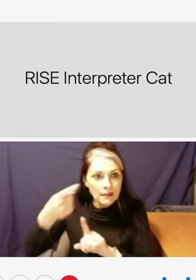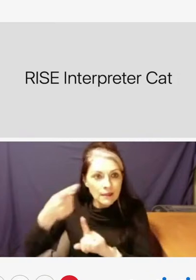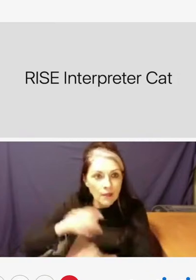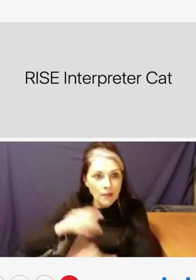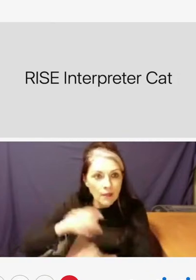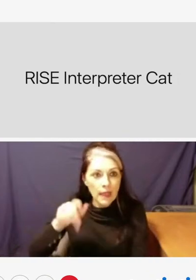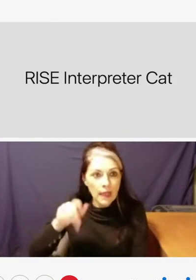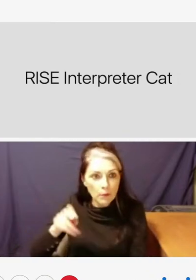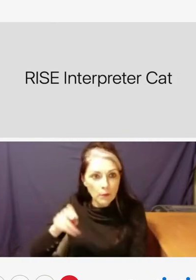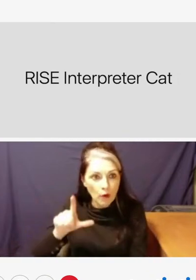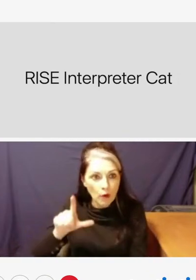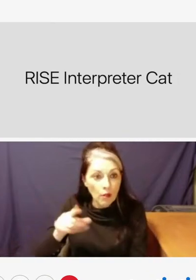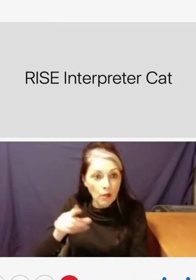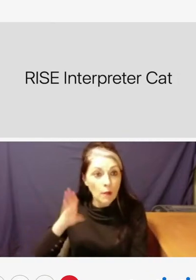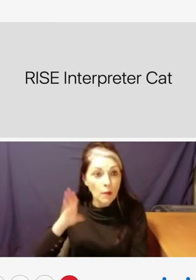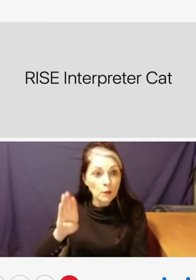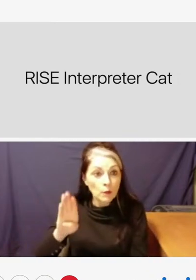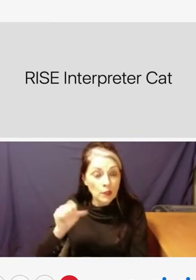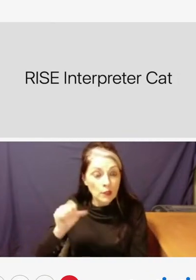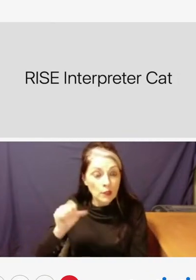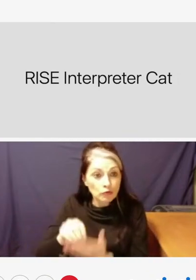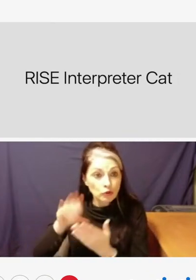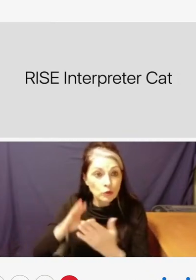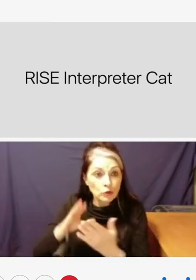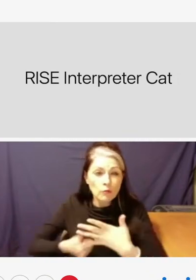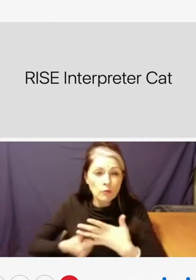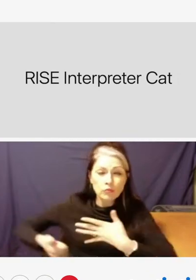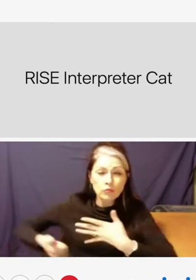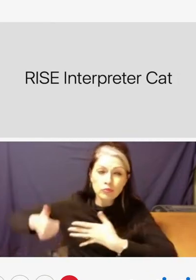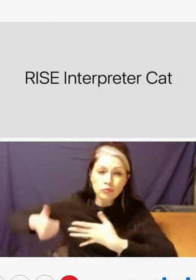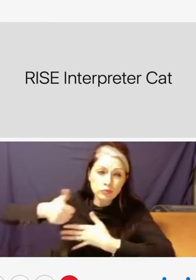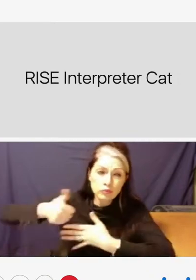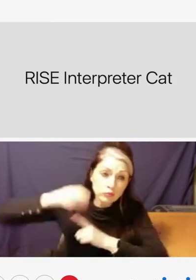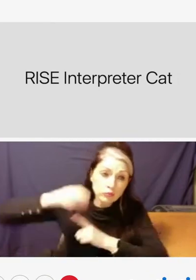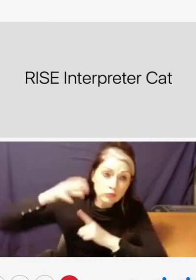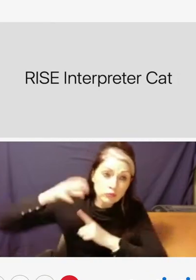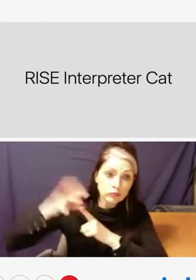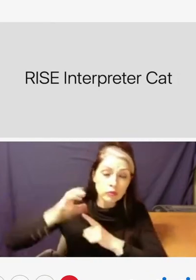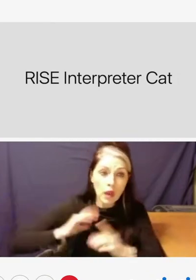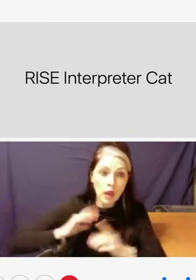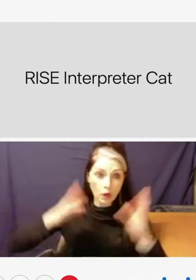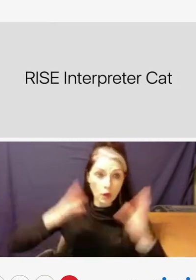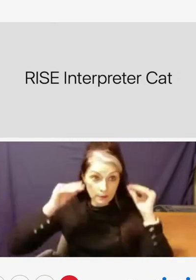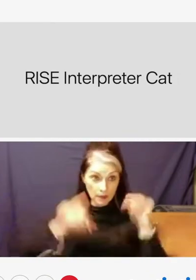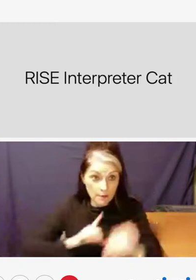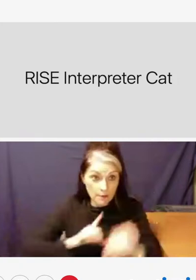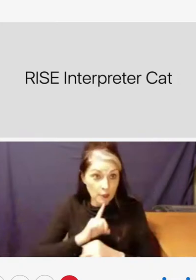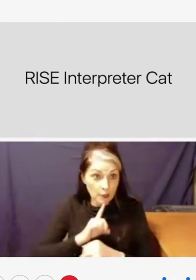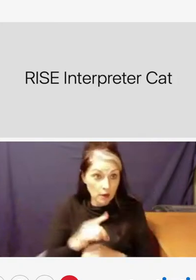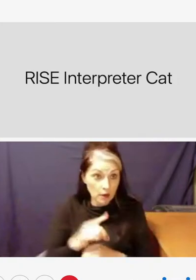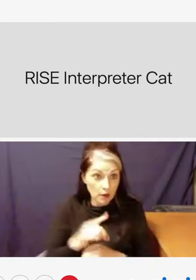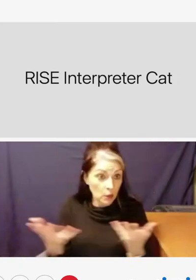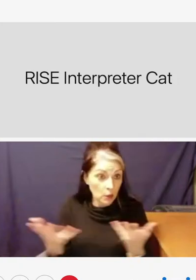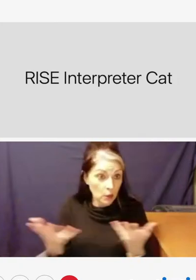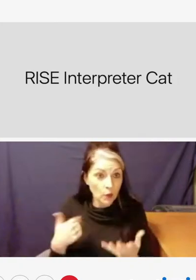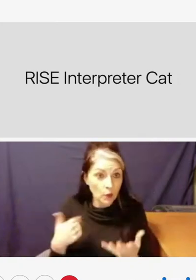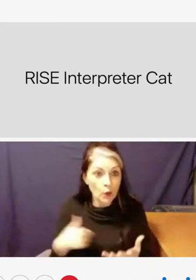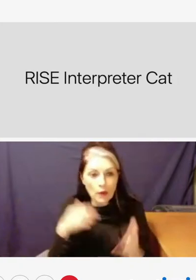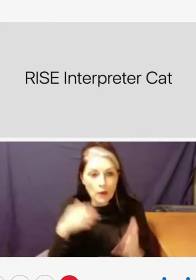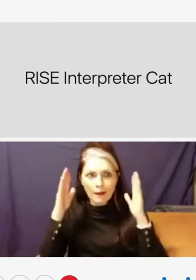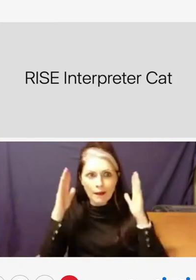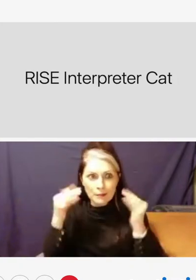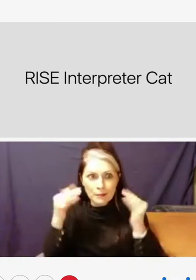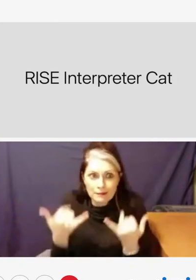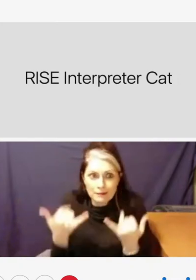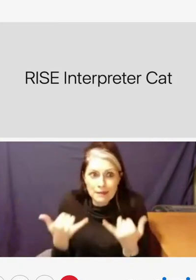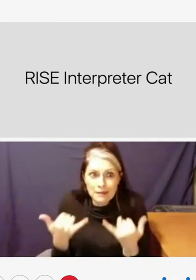uh have exceeded our expectations but in actuality I think we expect this now because they they do this